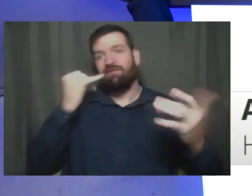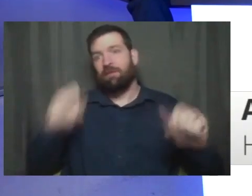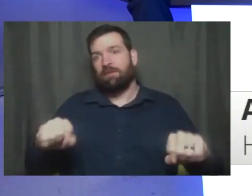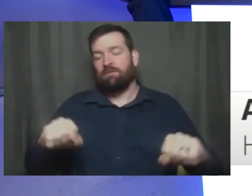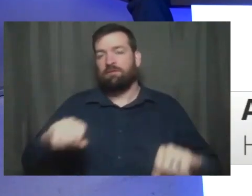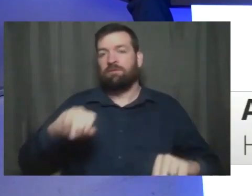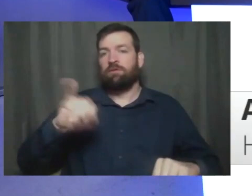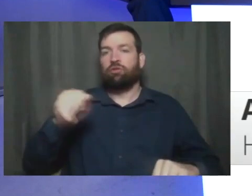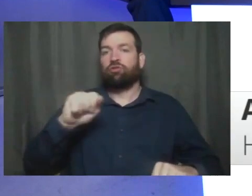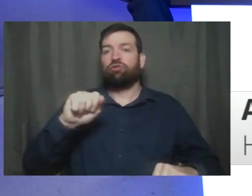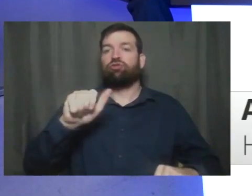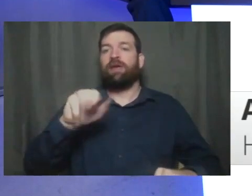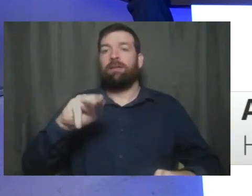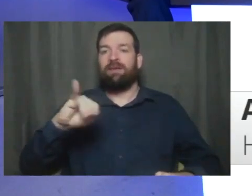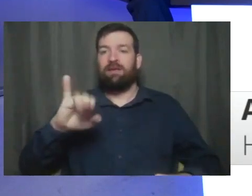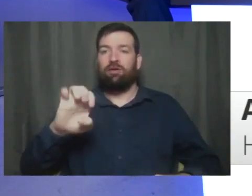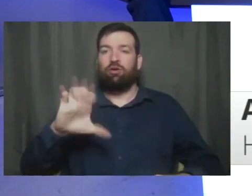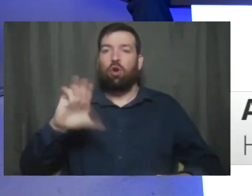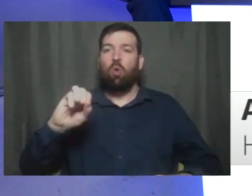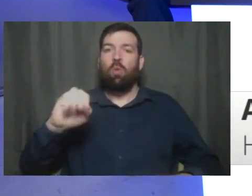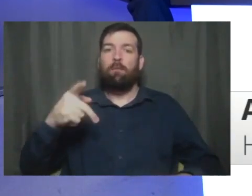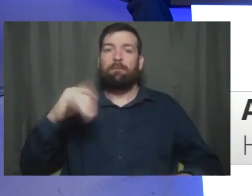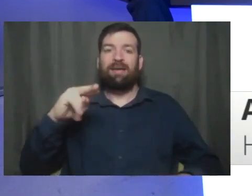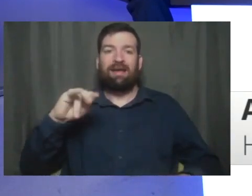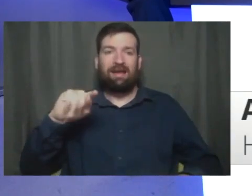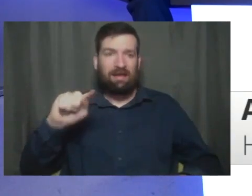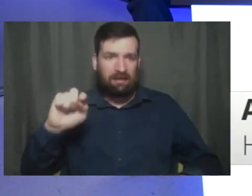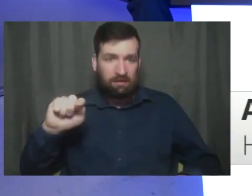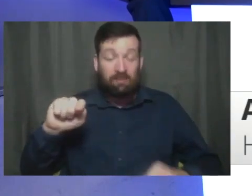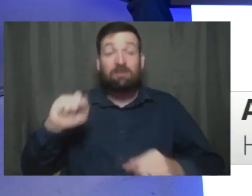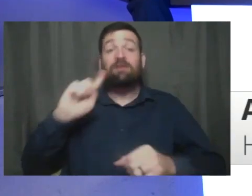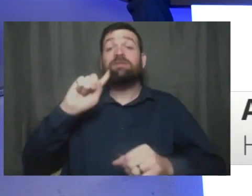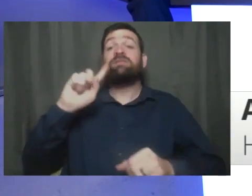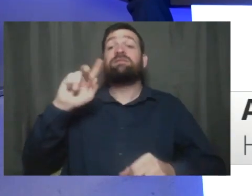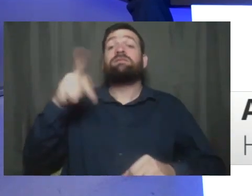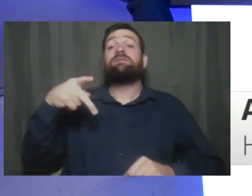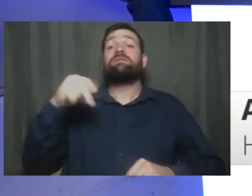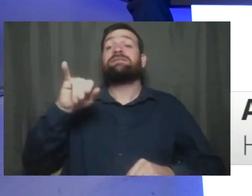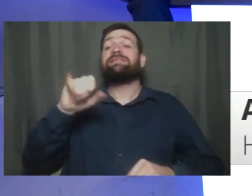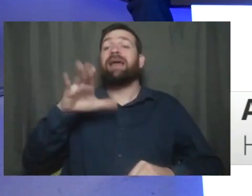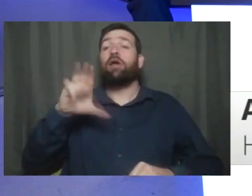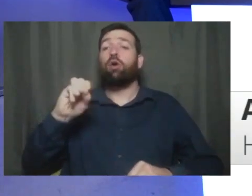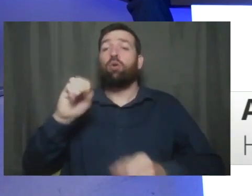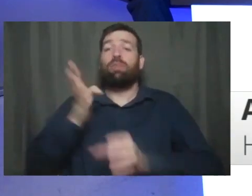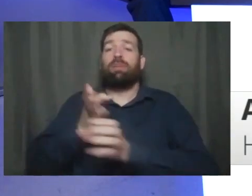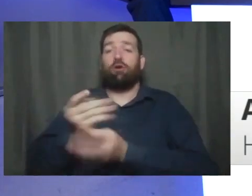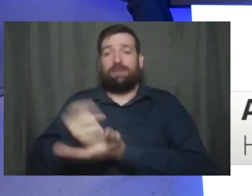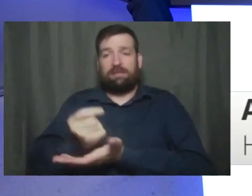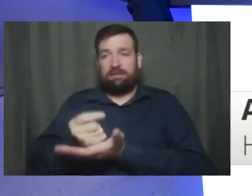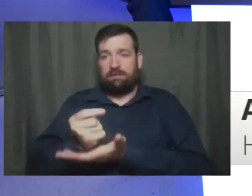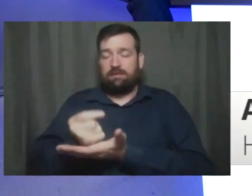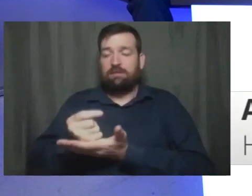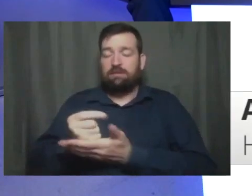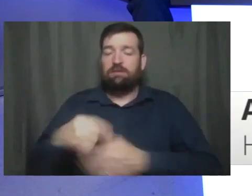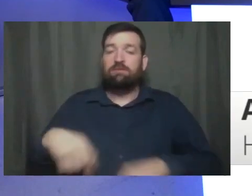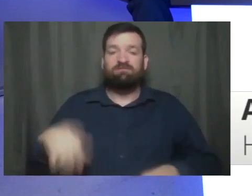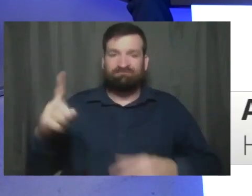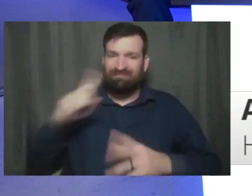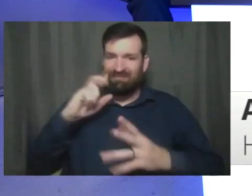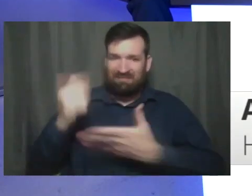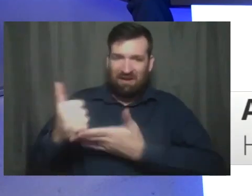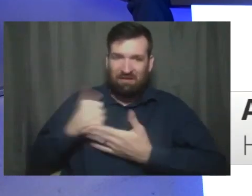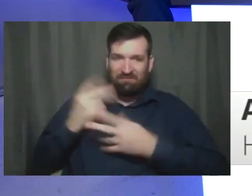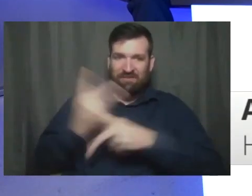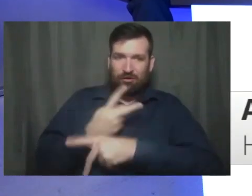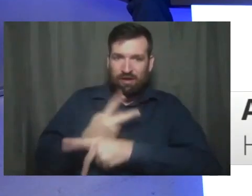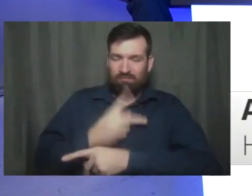a psychotherapist with Turning Point. How are you today? Good, thanks. Thanks for being with us on this Monday. You're going to help us figure this all out. I need you to get me in perfect balance